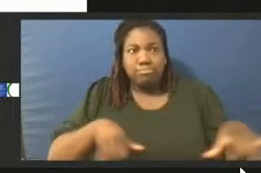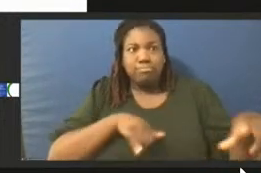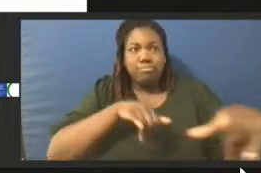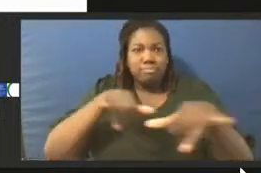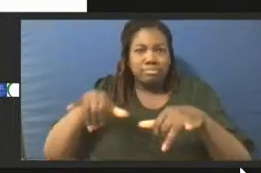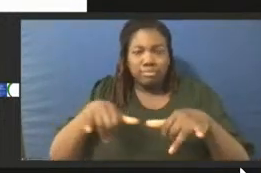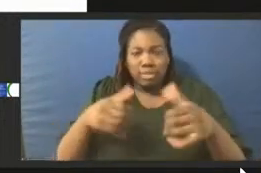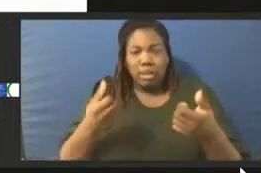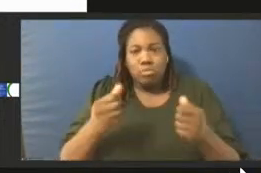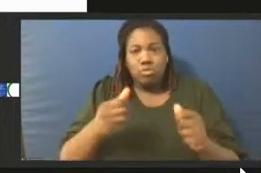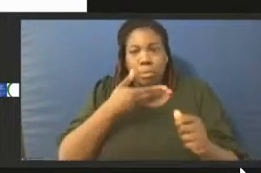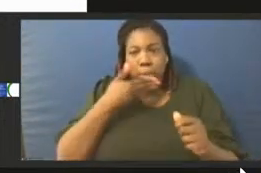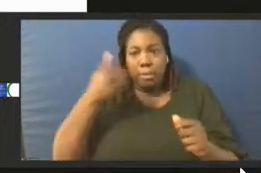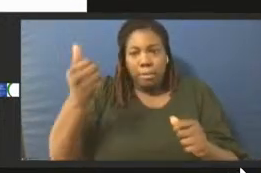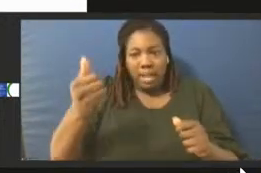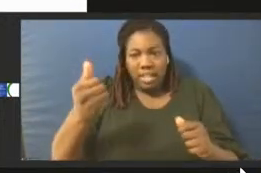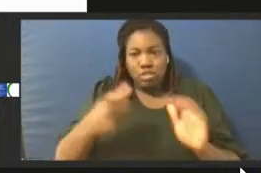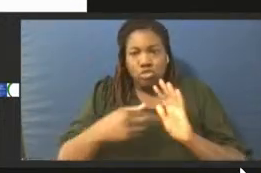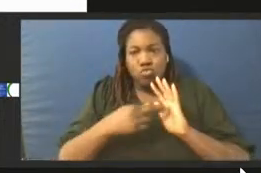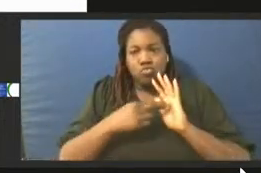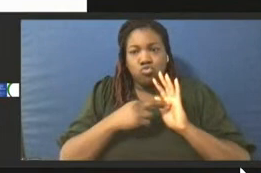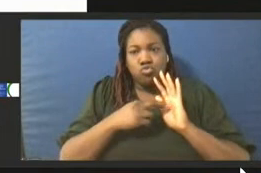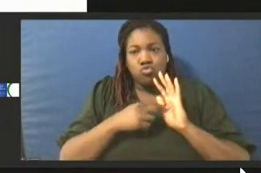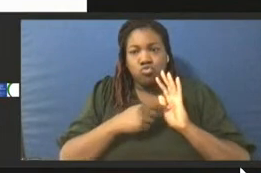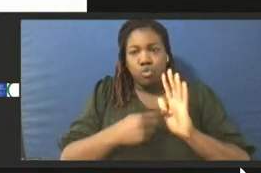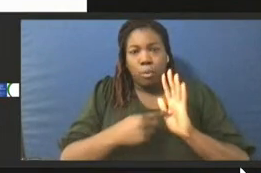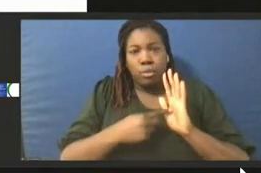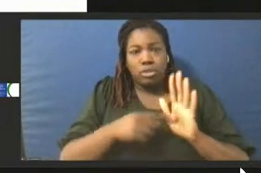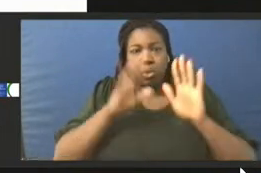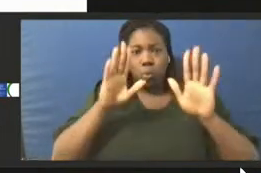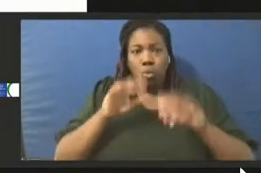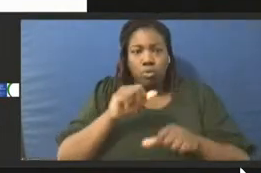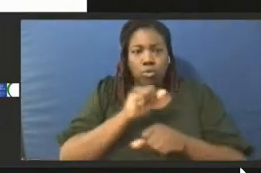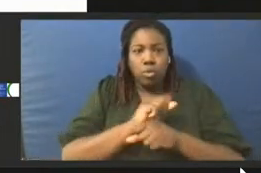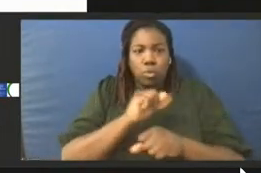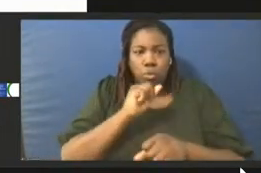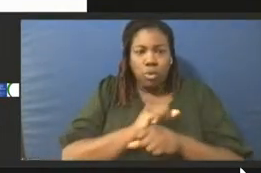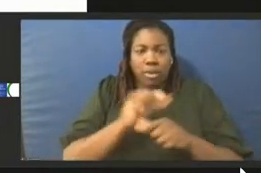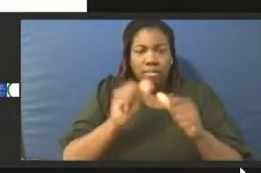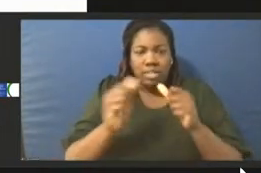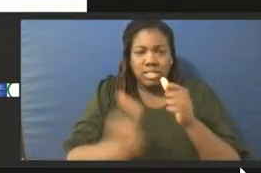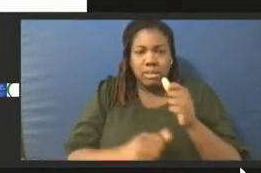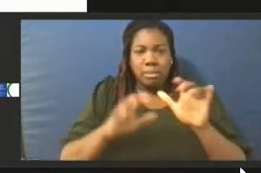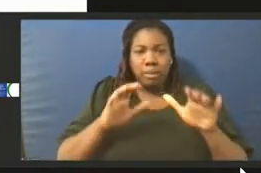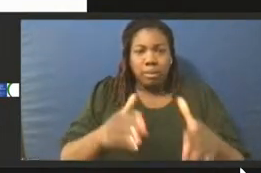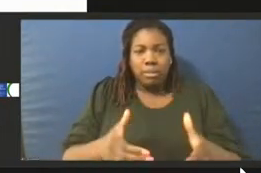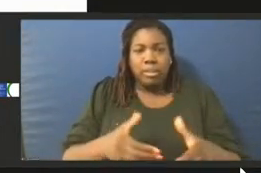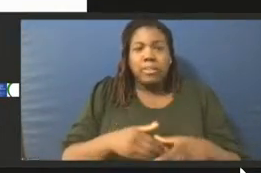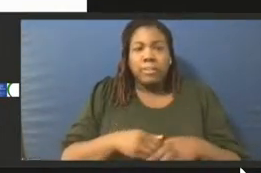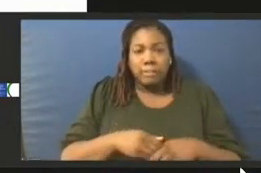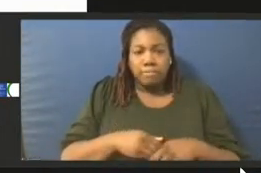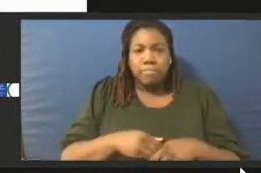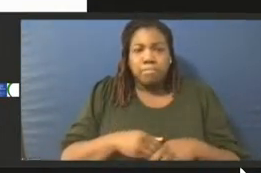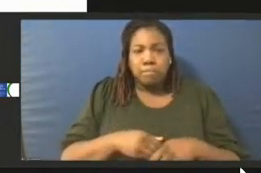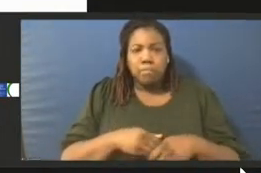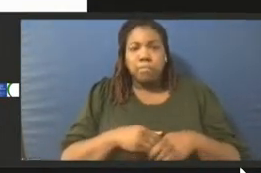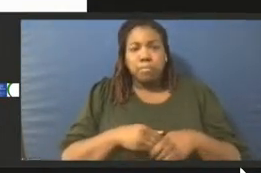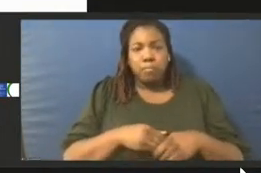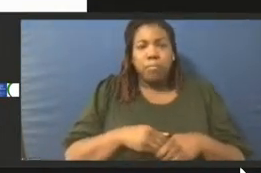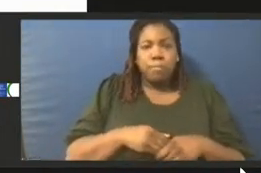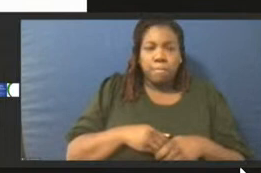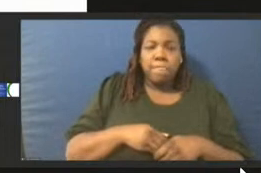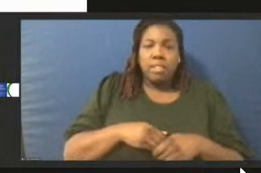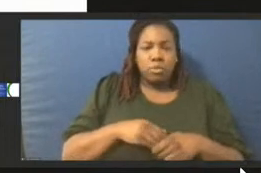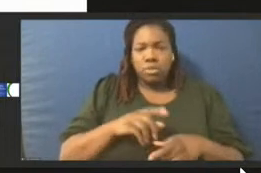best to represent the fine work of the subcommittee, which is just an outstanding and committed